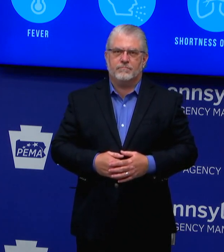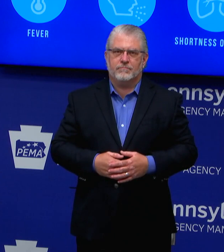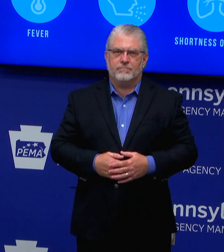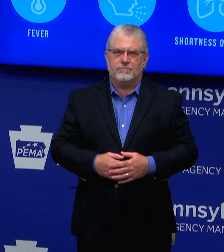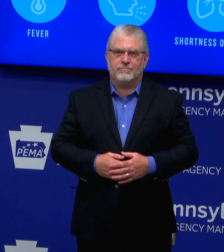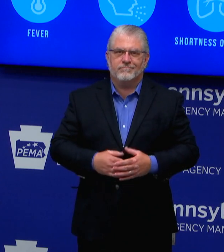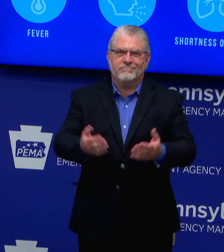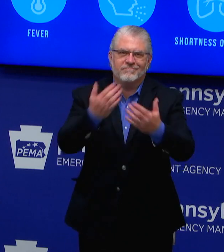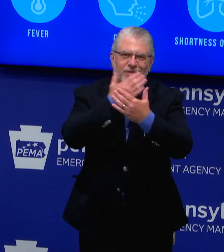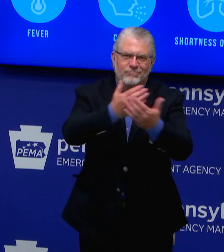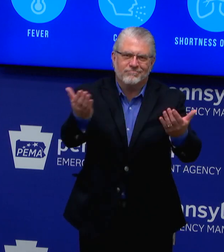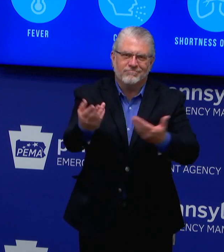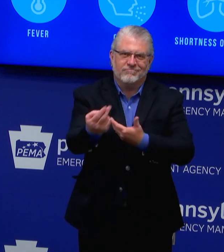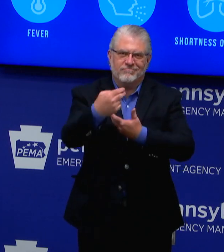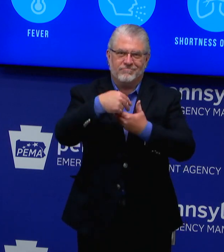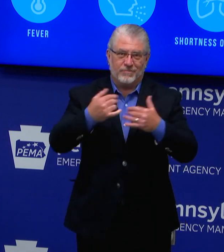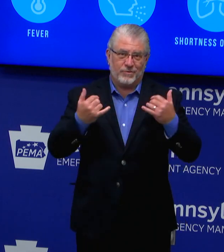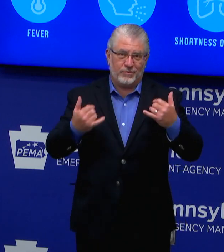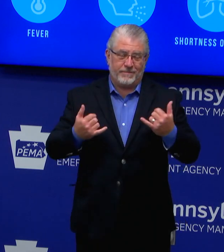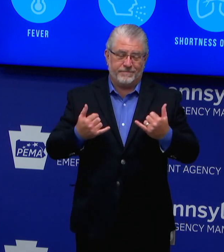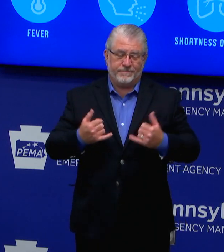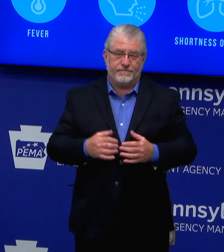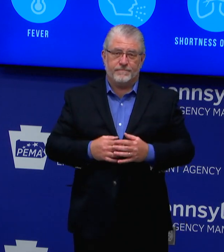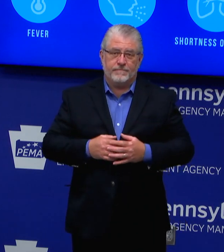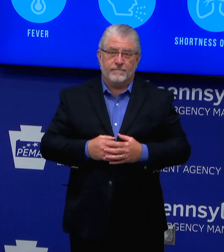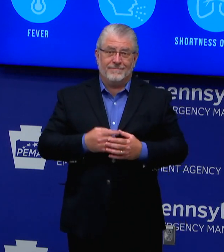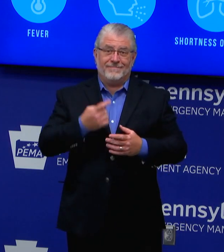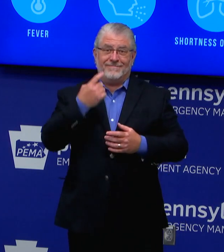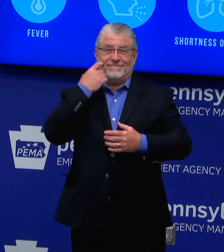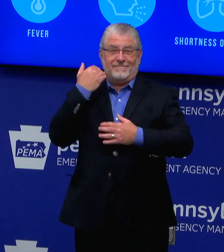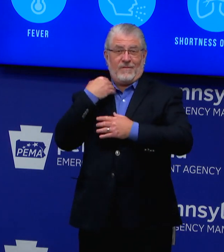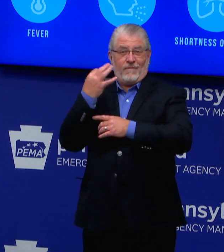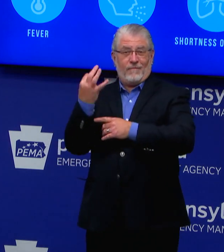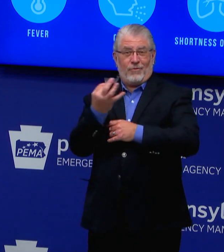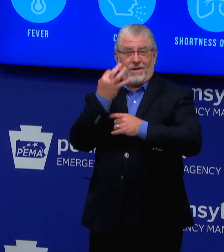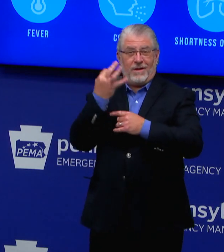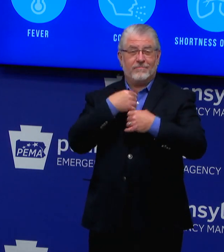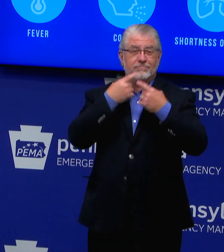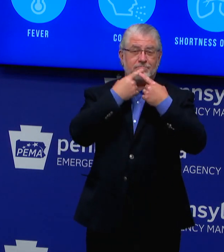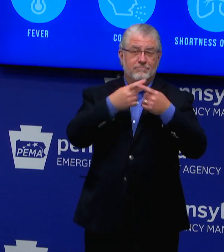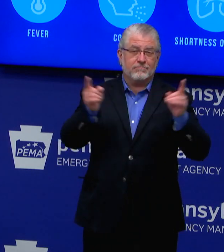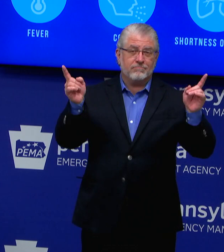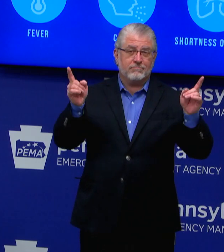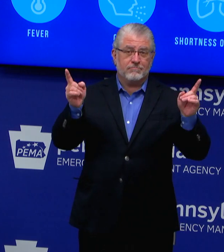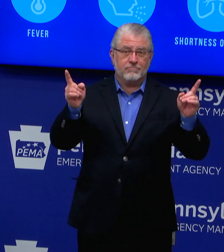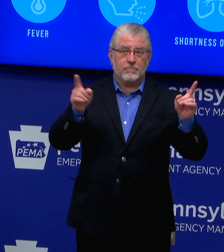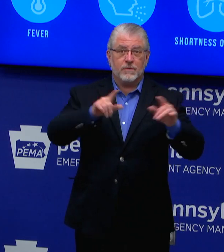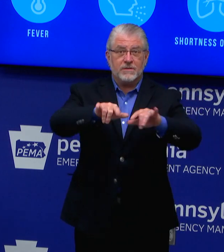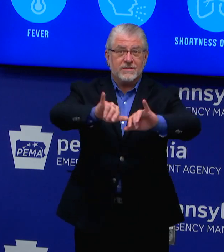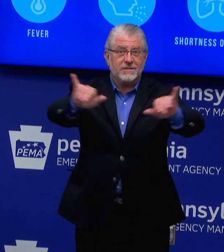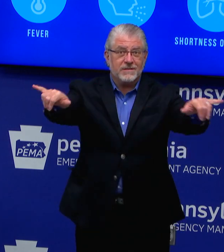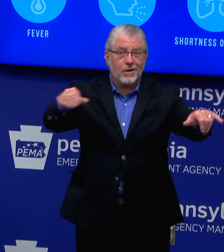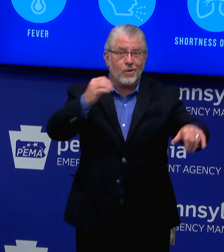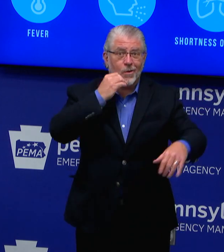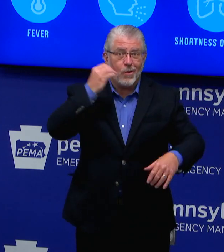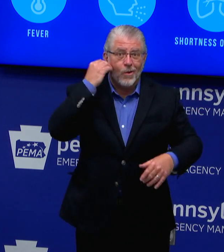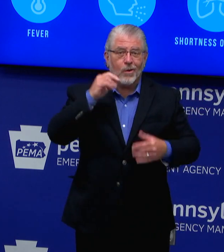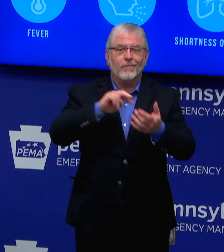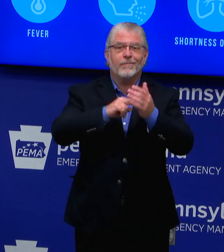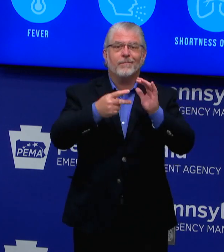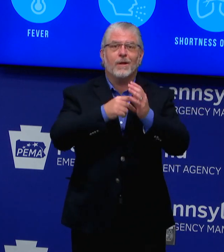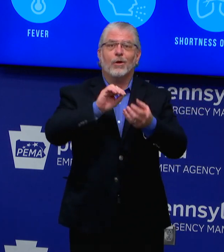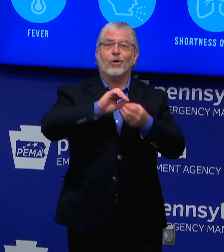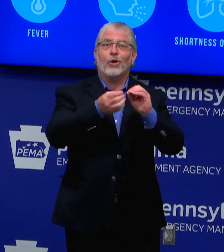Thank you all for joining me today. As I said Friday, staying at home has allowed us to not only reverse an exponential